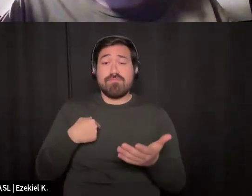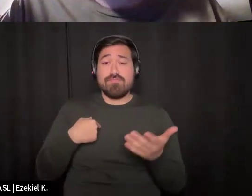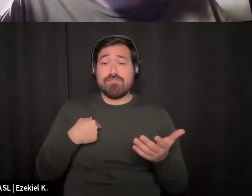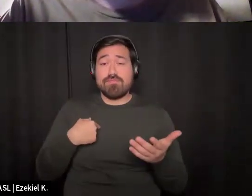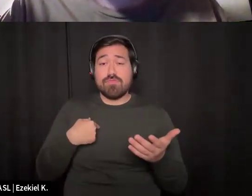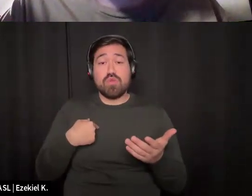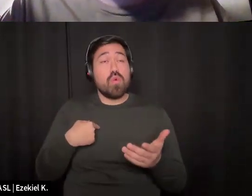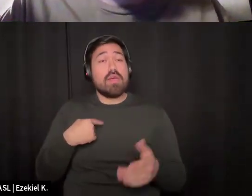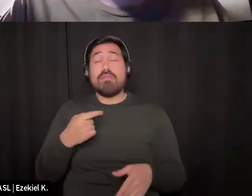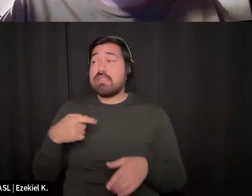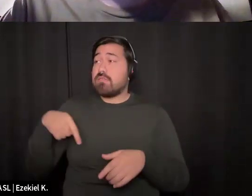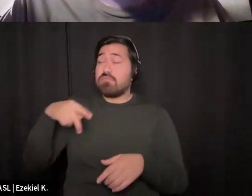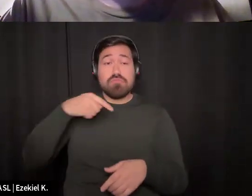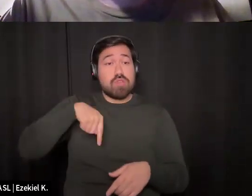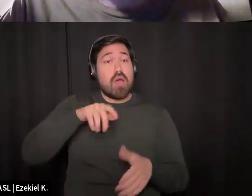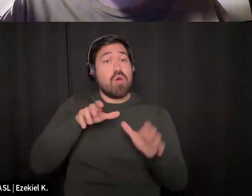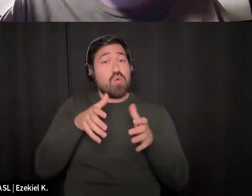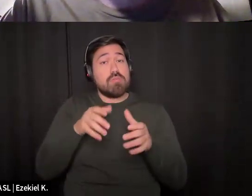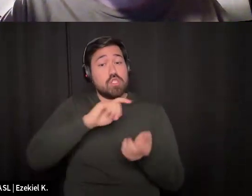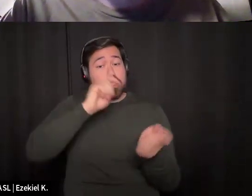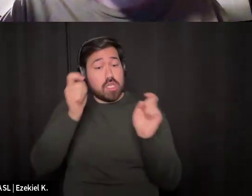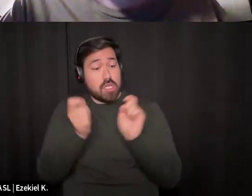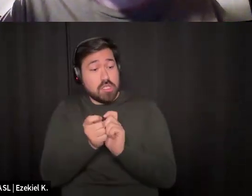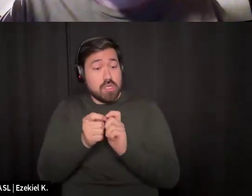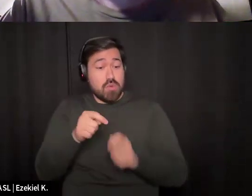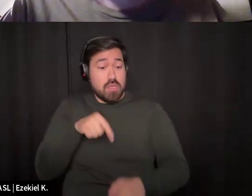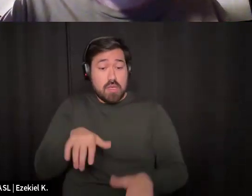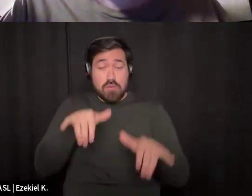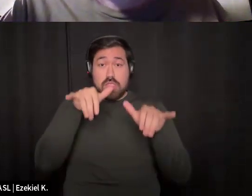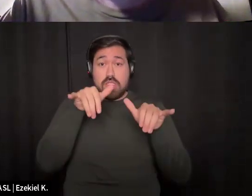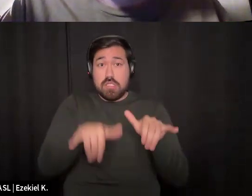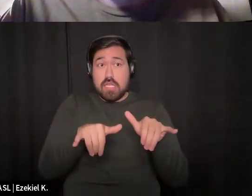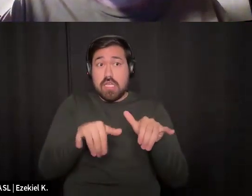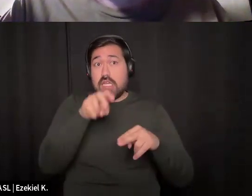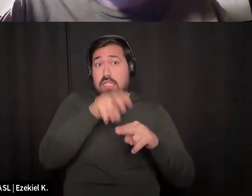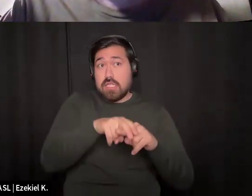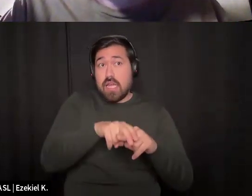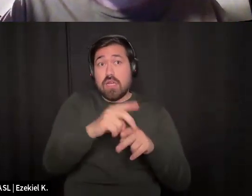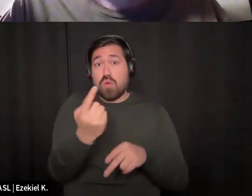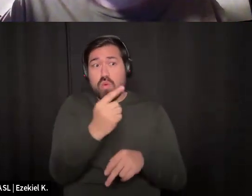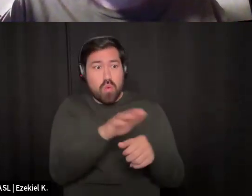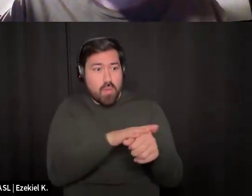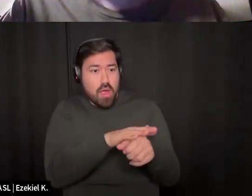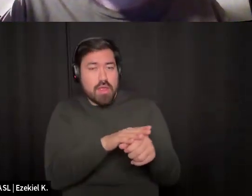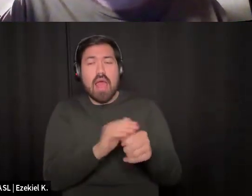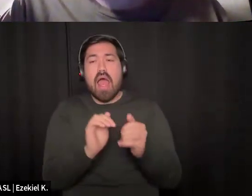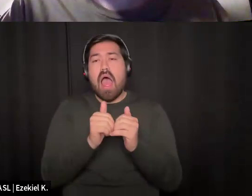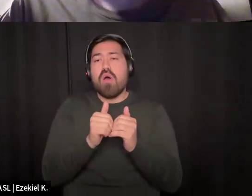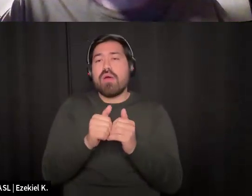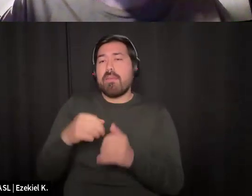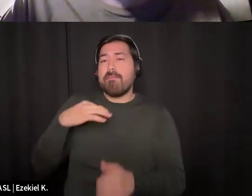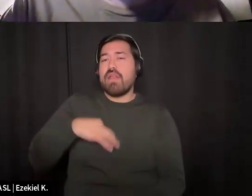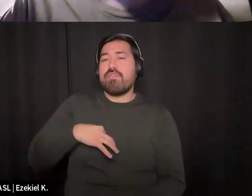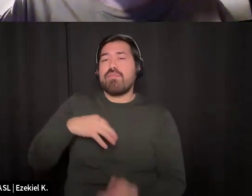we're going to sit here, I feel very included, and I feel like I can benefit from the social aspects as